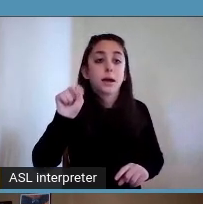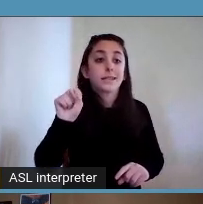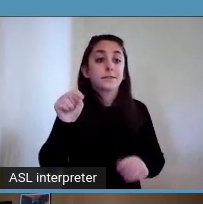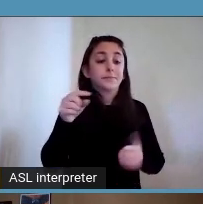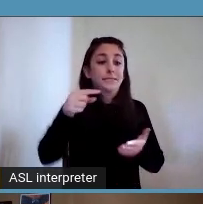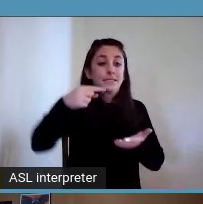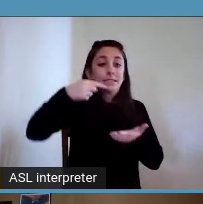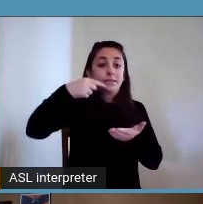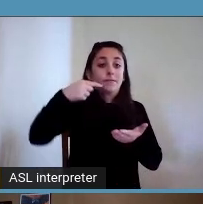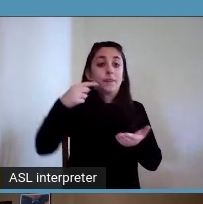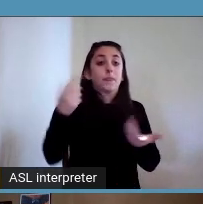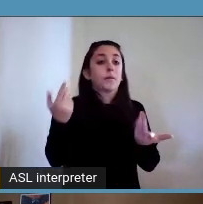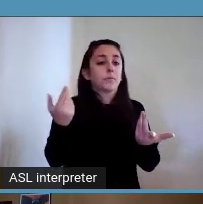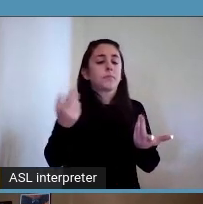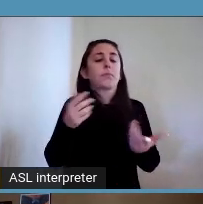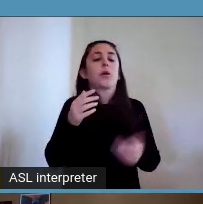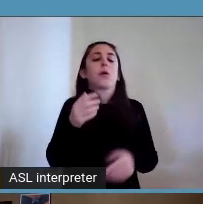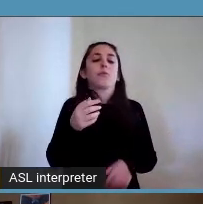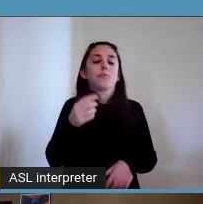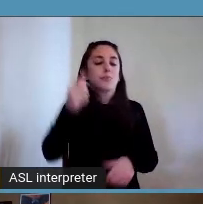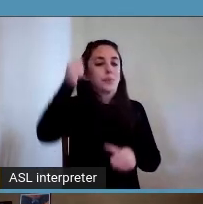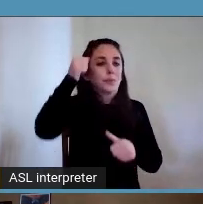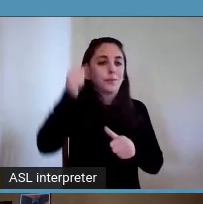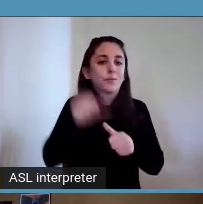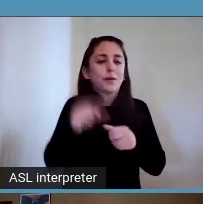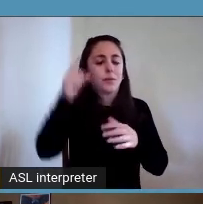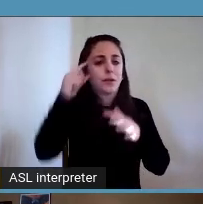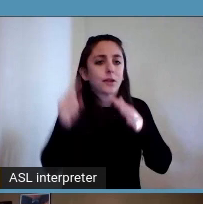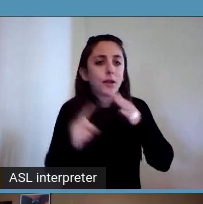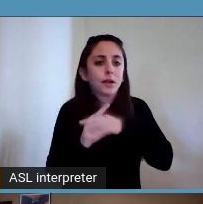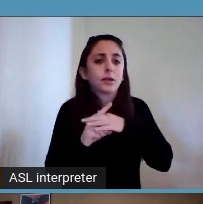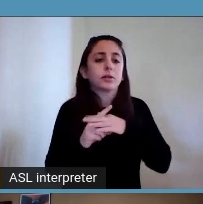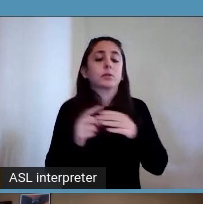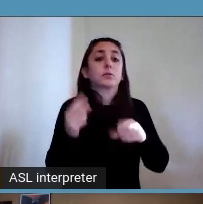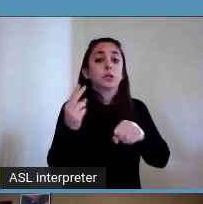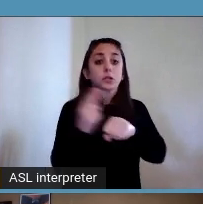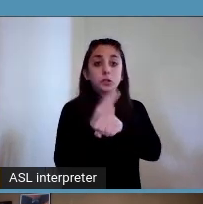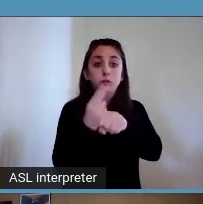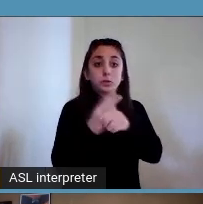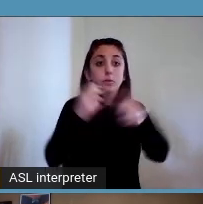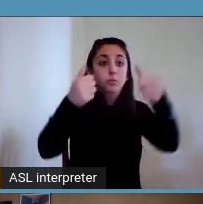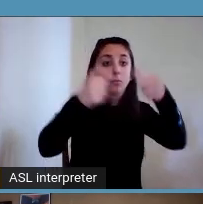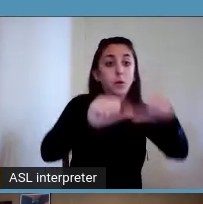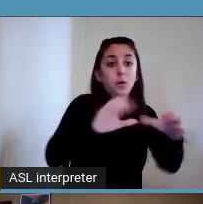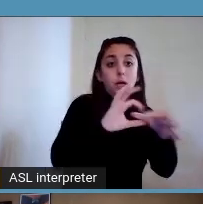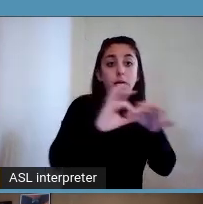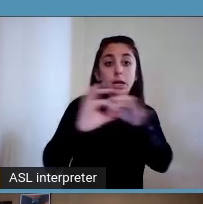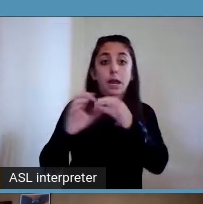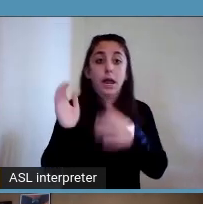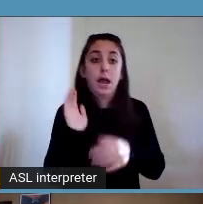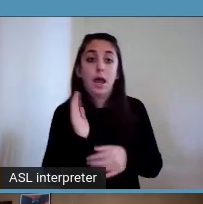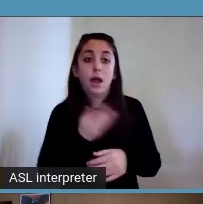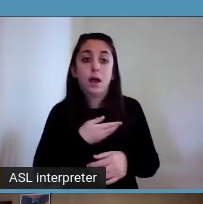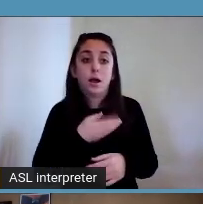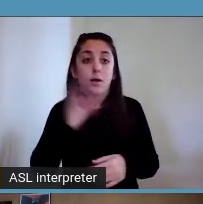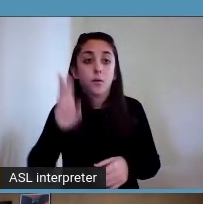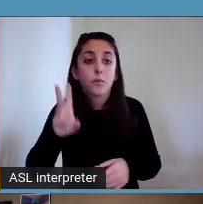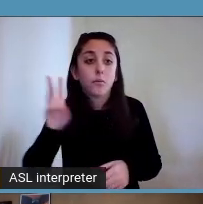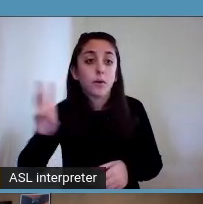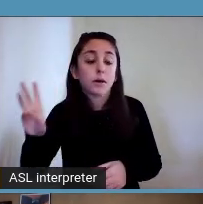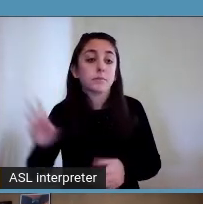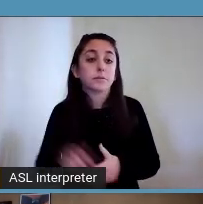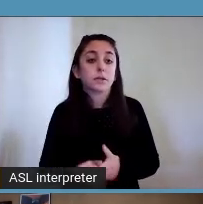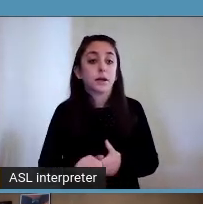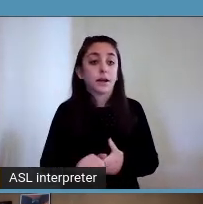Oh, and one of the ways that we use these posts to connect to our website and to our content is that we've created our own.